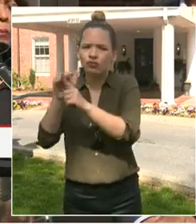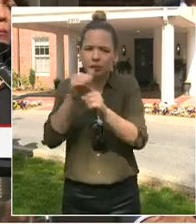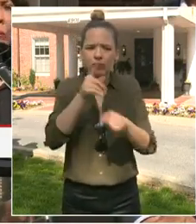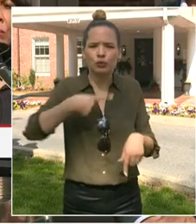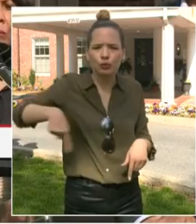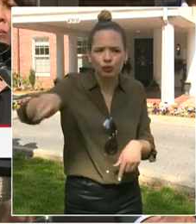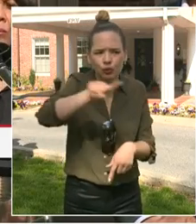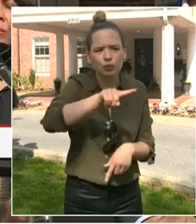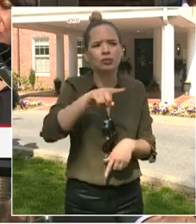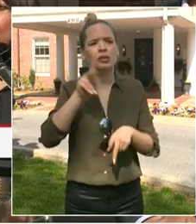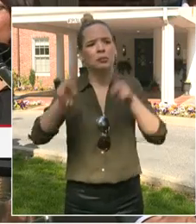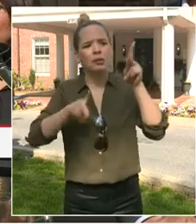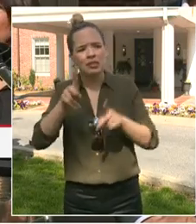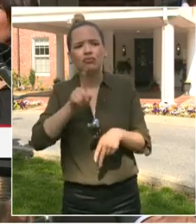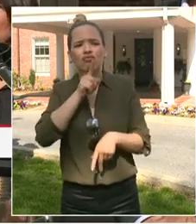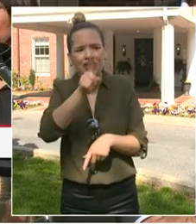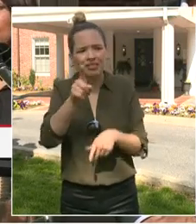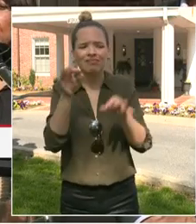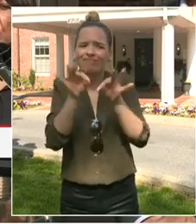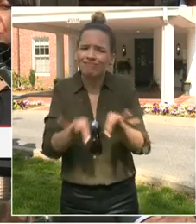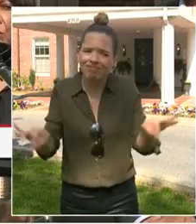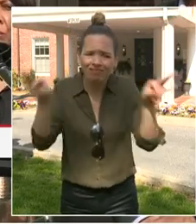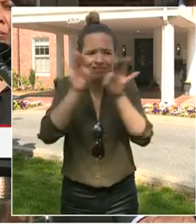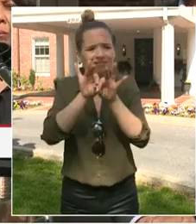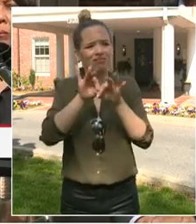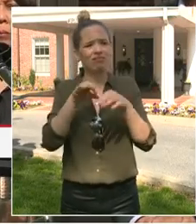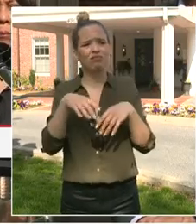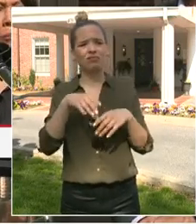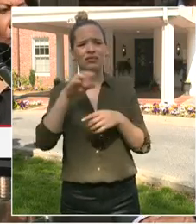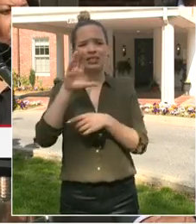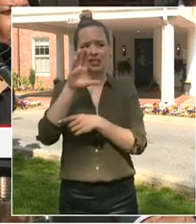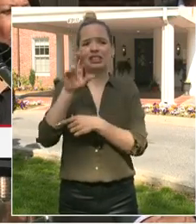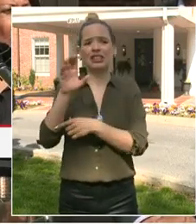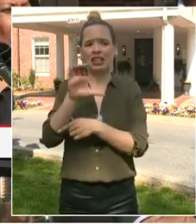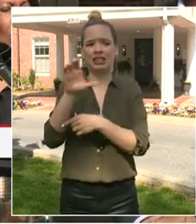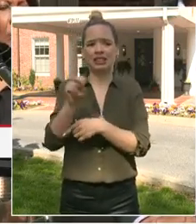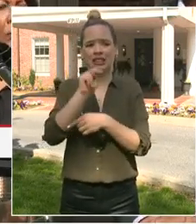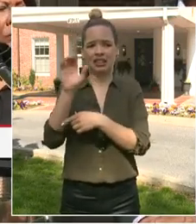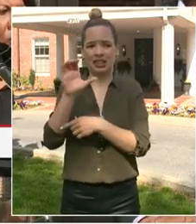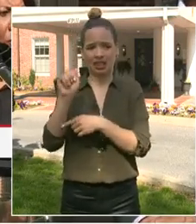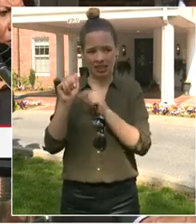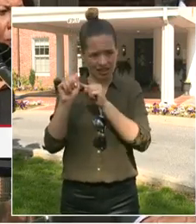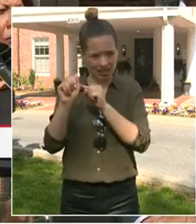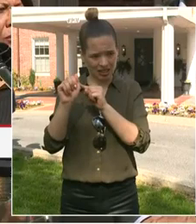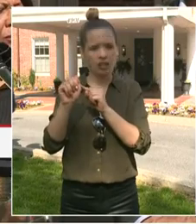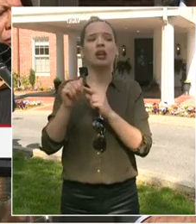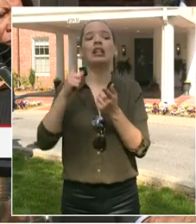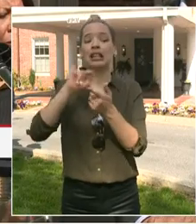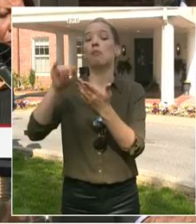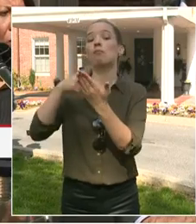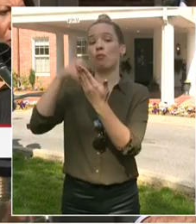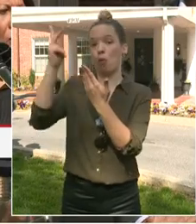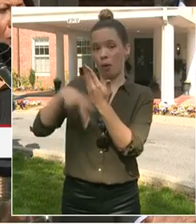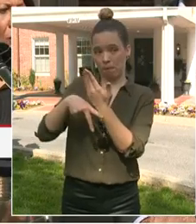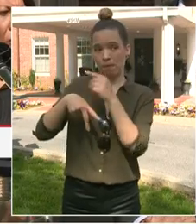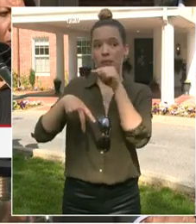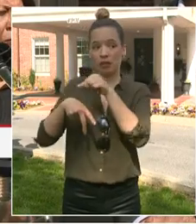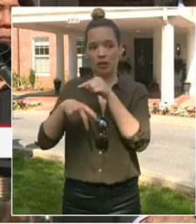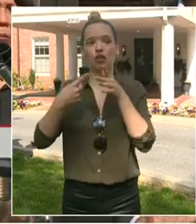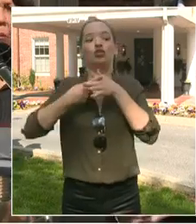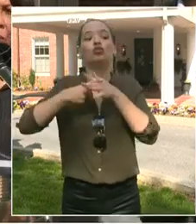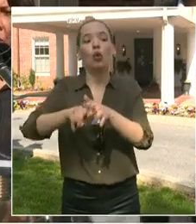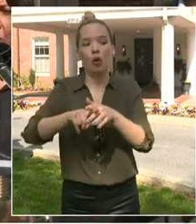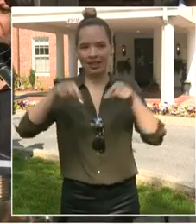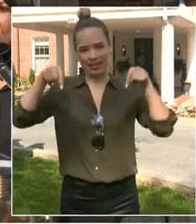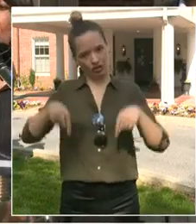it is for us to have the CNA, or Certified Nursing Assistant Apprenticeship Program, launching here at Forest Hills, and